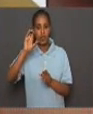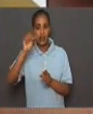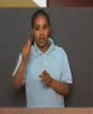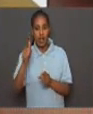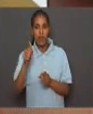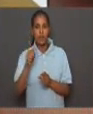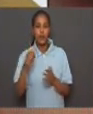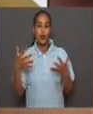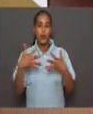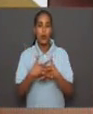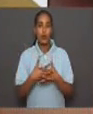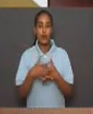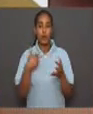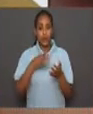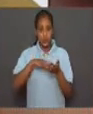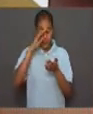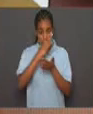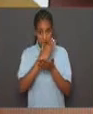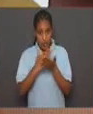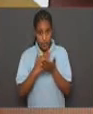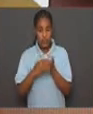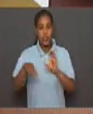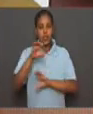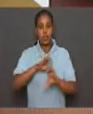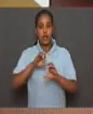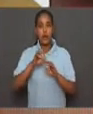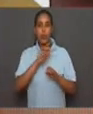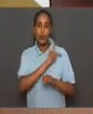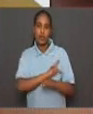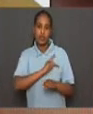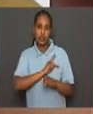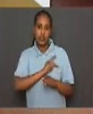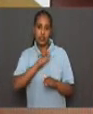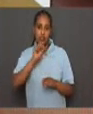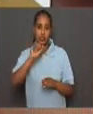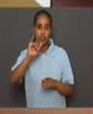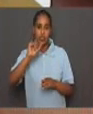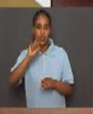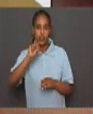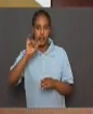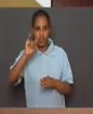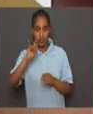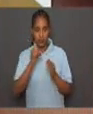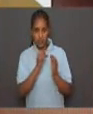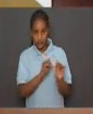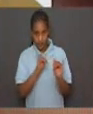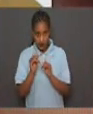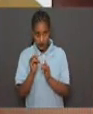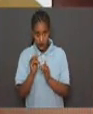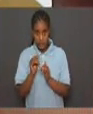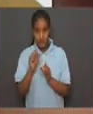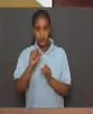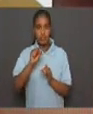compounds. We learned about some of the chemical properties of silicon, such as that